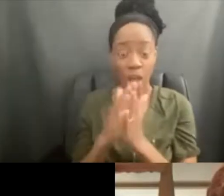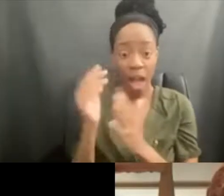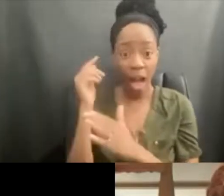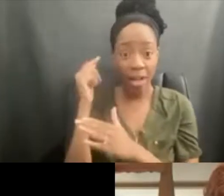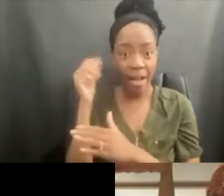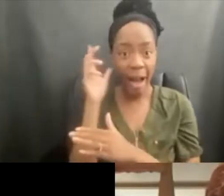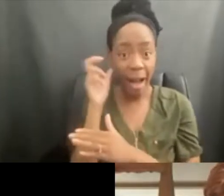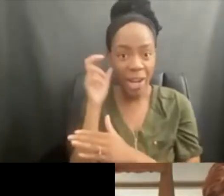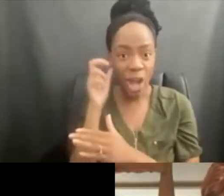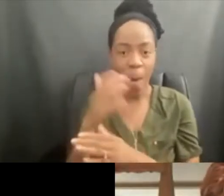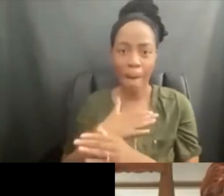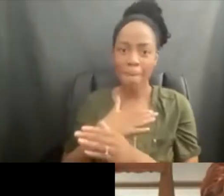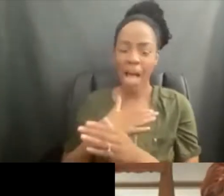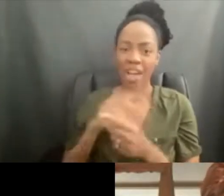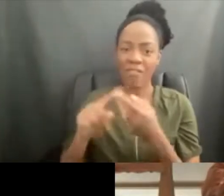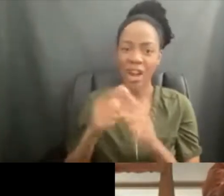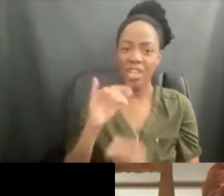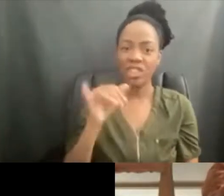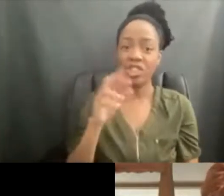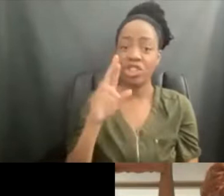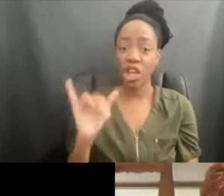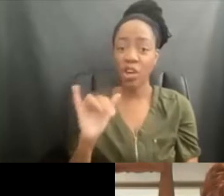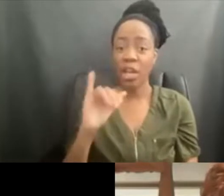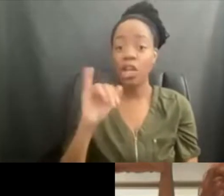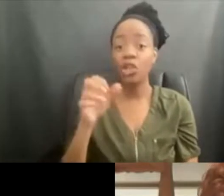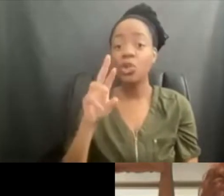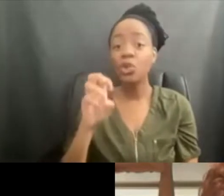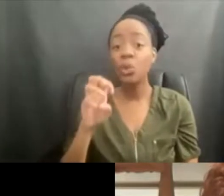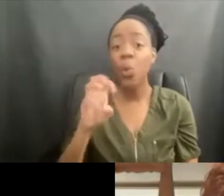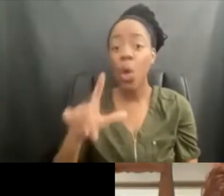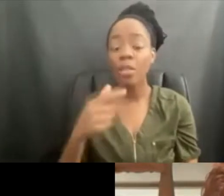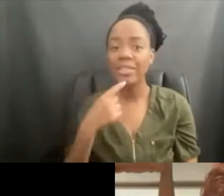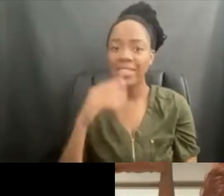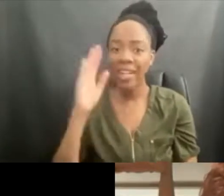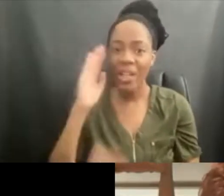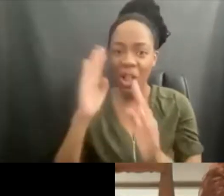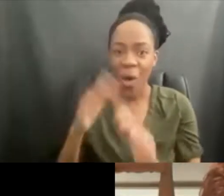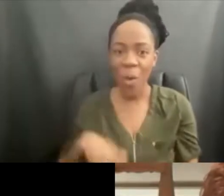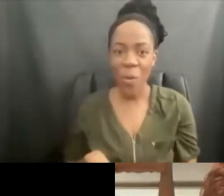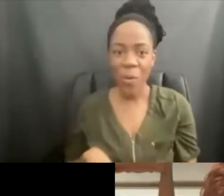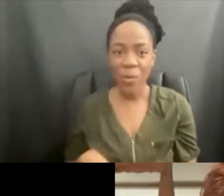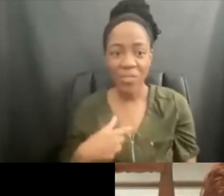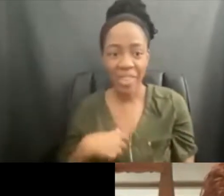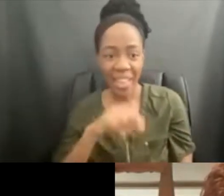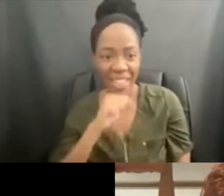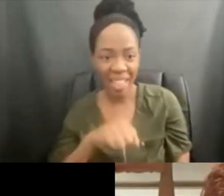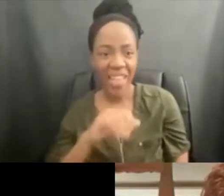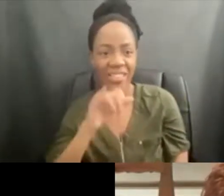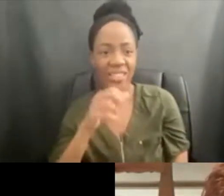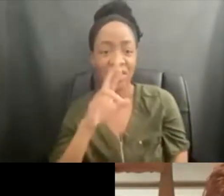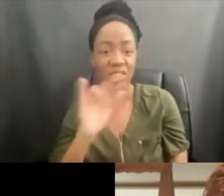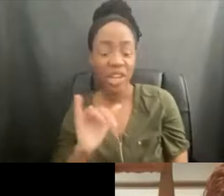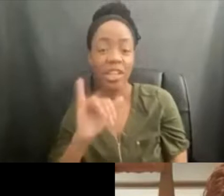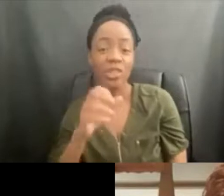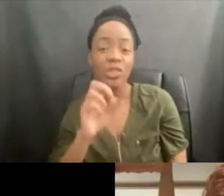you. Oh, yes, Jerry Jewell. I love Jerry Jewell. In fact, that's the first time I met you. We were at a comedy show, and she